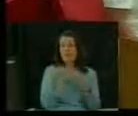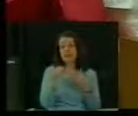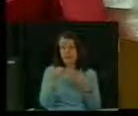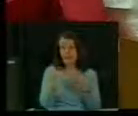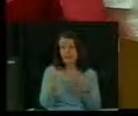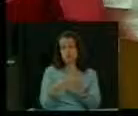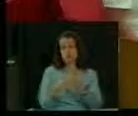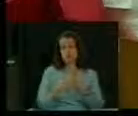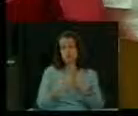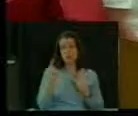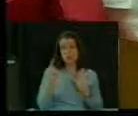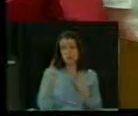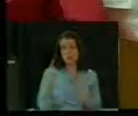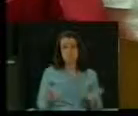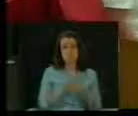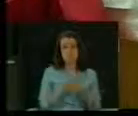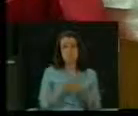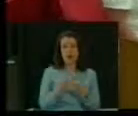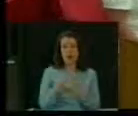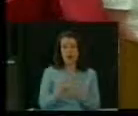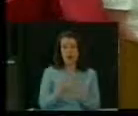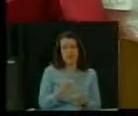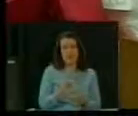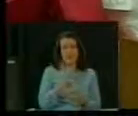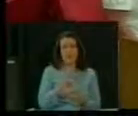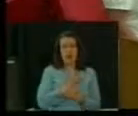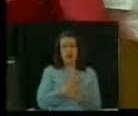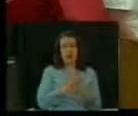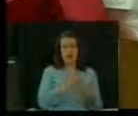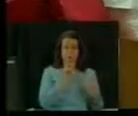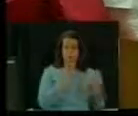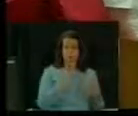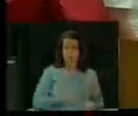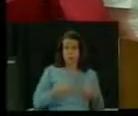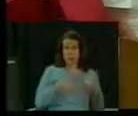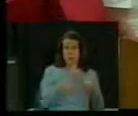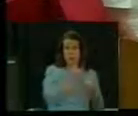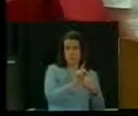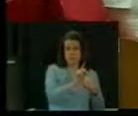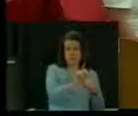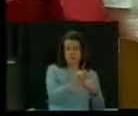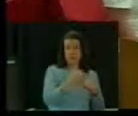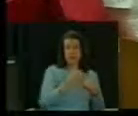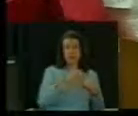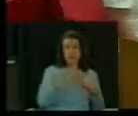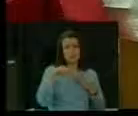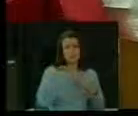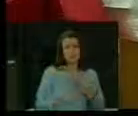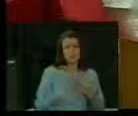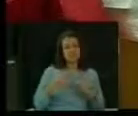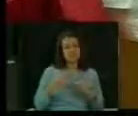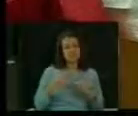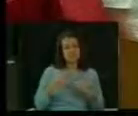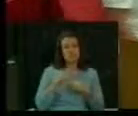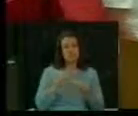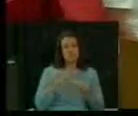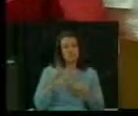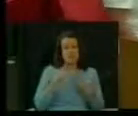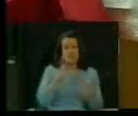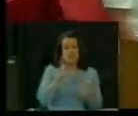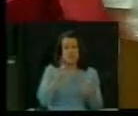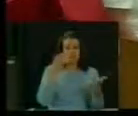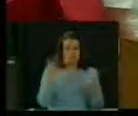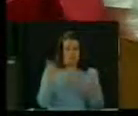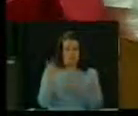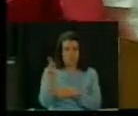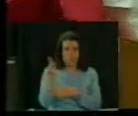and that is the evidence of our citizens in Knox County having a deep concern about government officials, both elected and